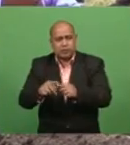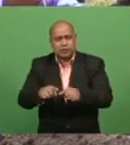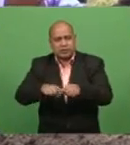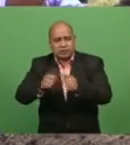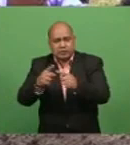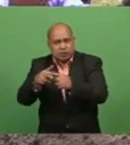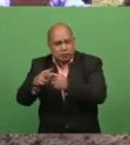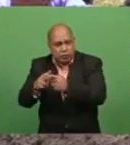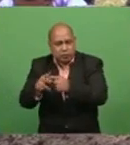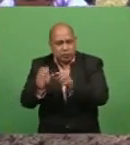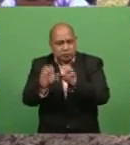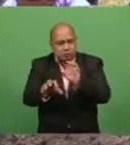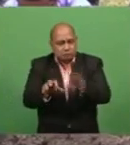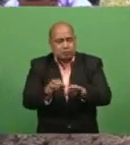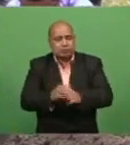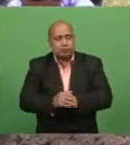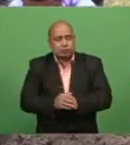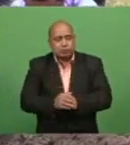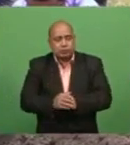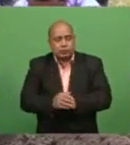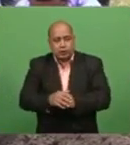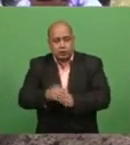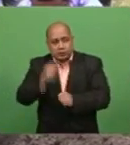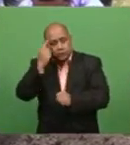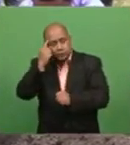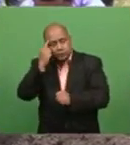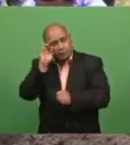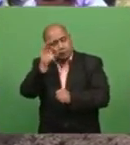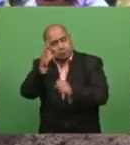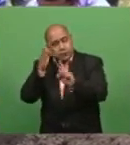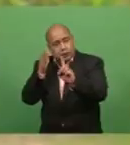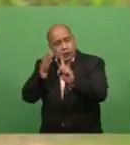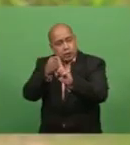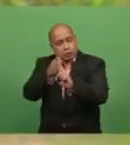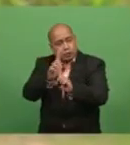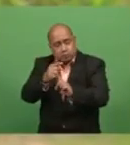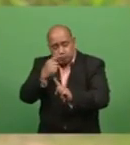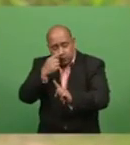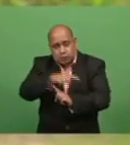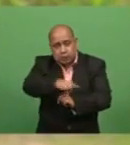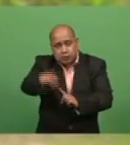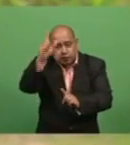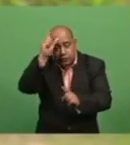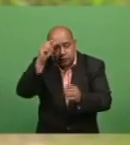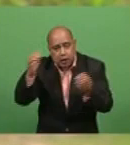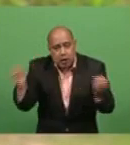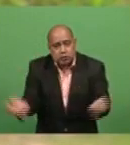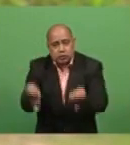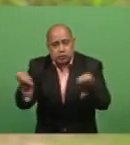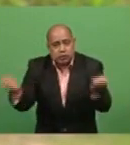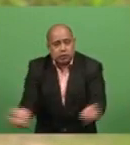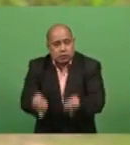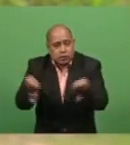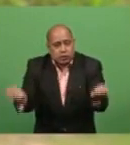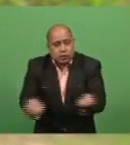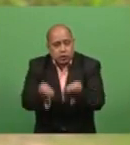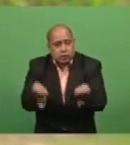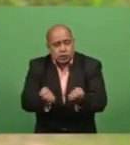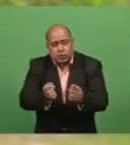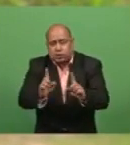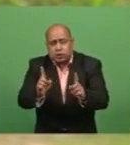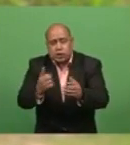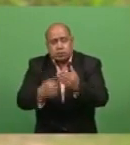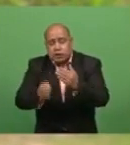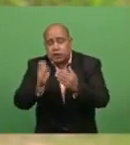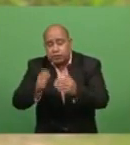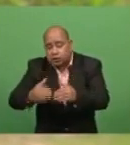to use the current situation to educate Fijians about what may lie ahead. As ever today, the potential for agriculture-led growth in Fiji is